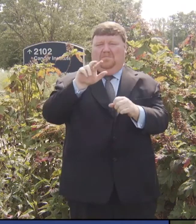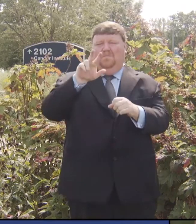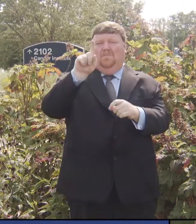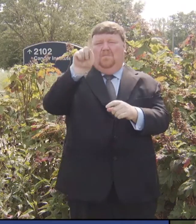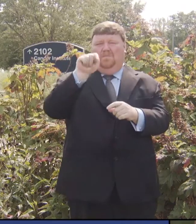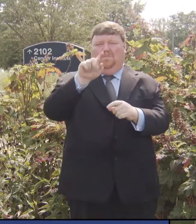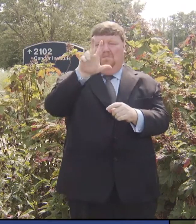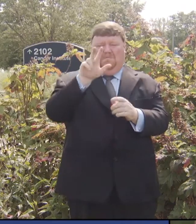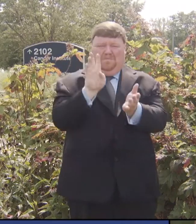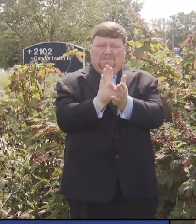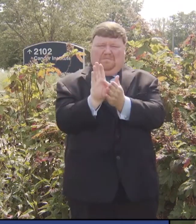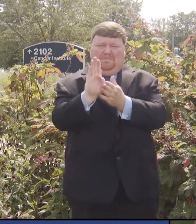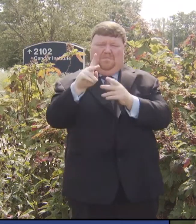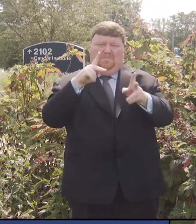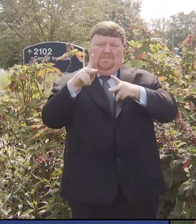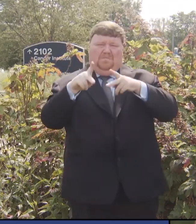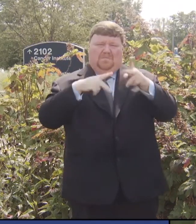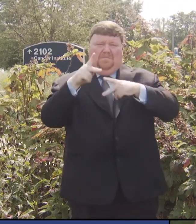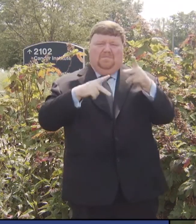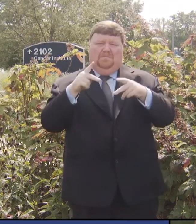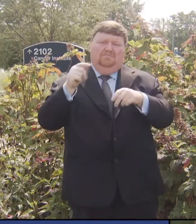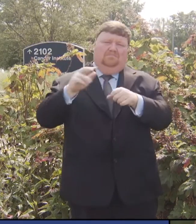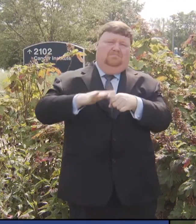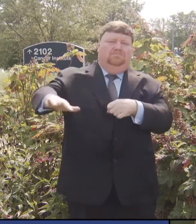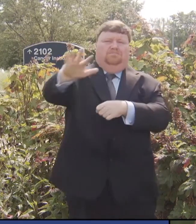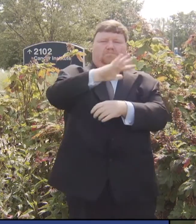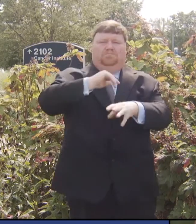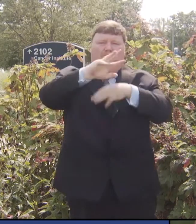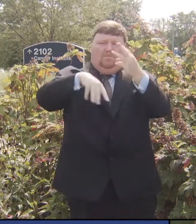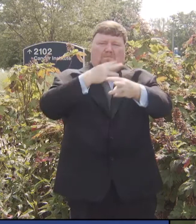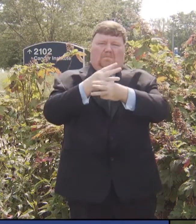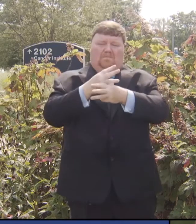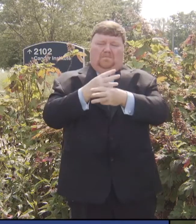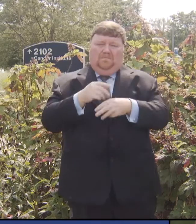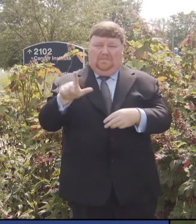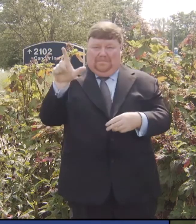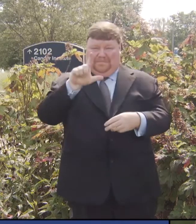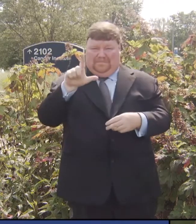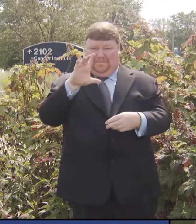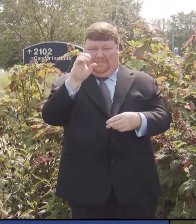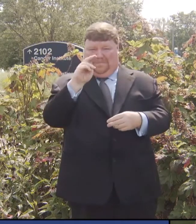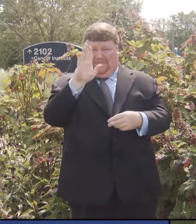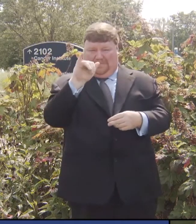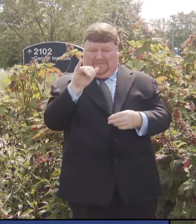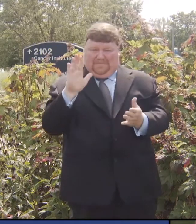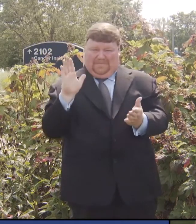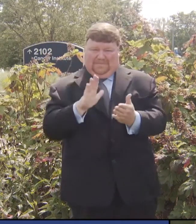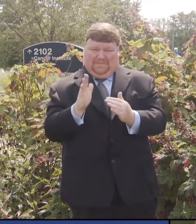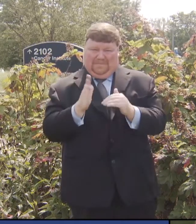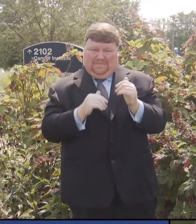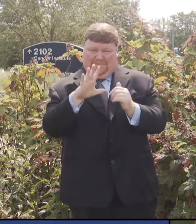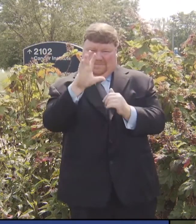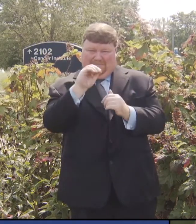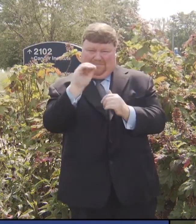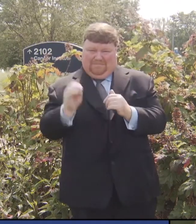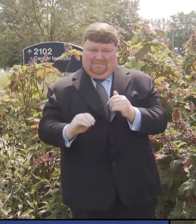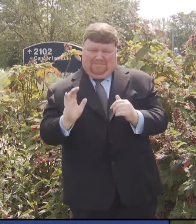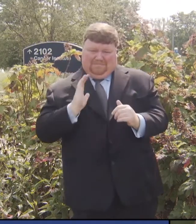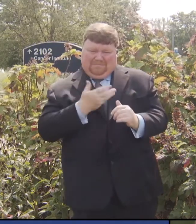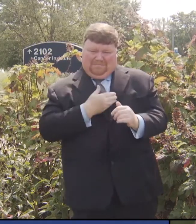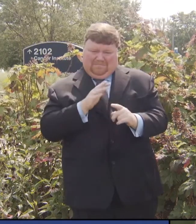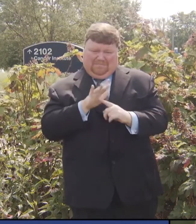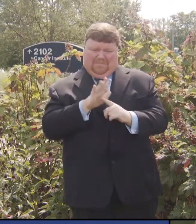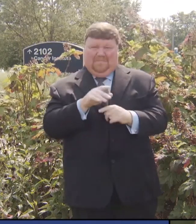world. In Lancaster County, under 50% of our total population, at just